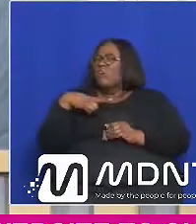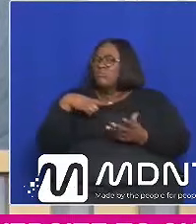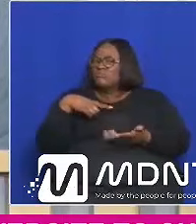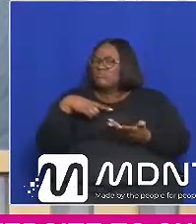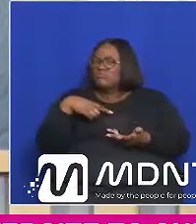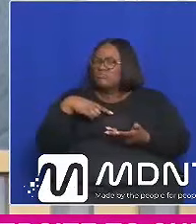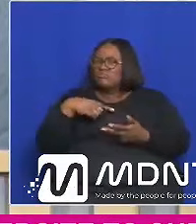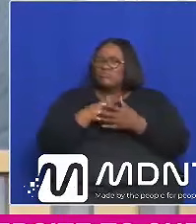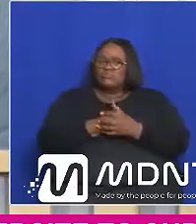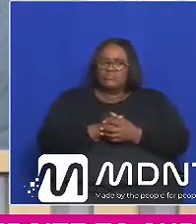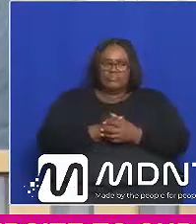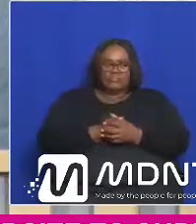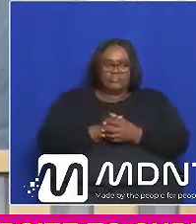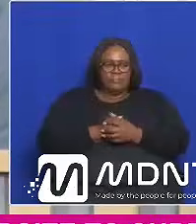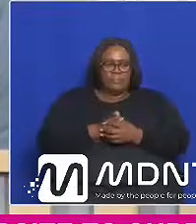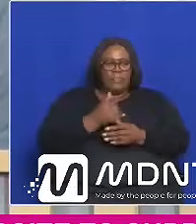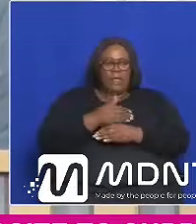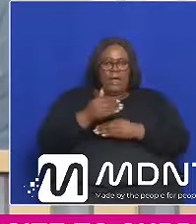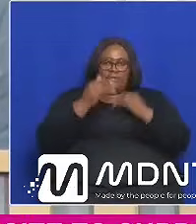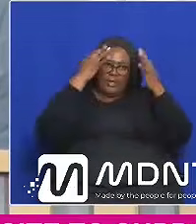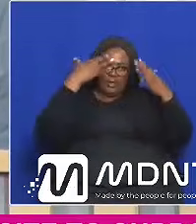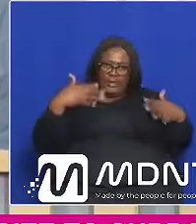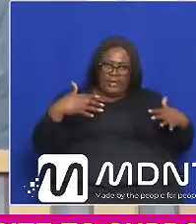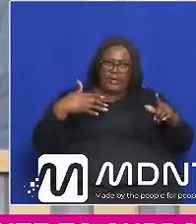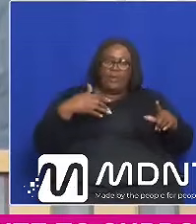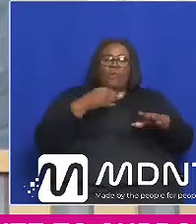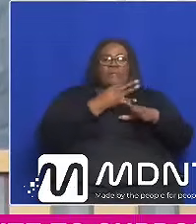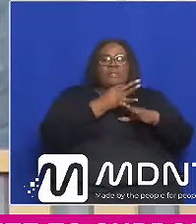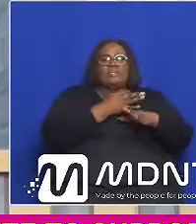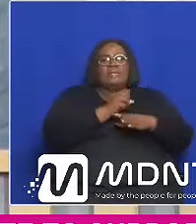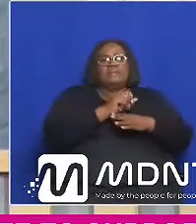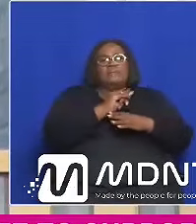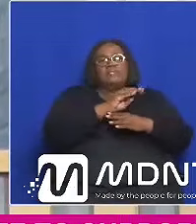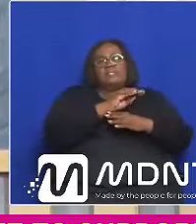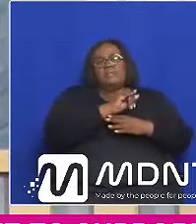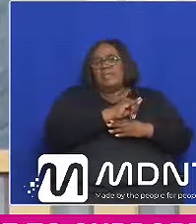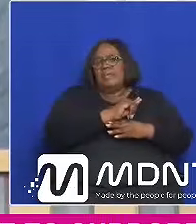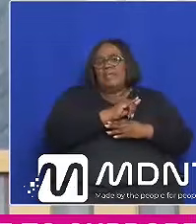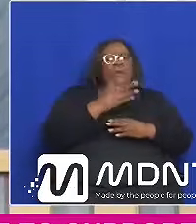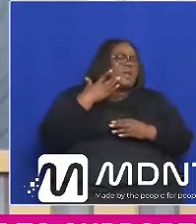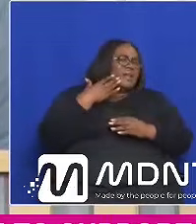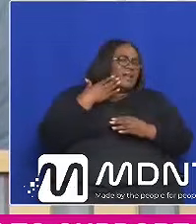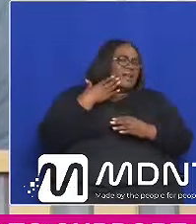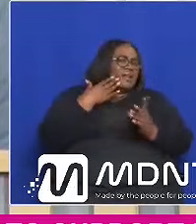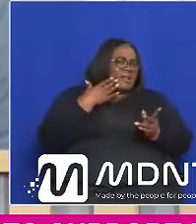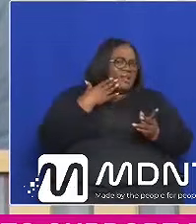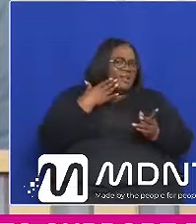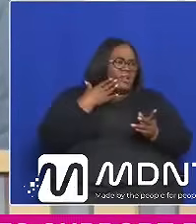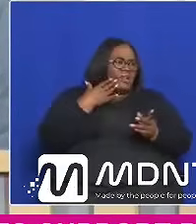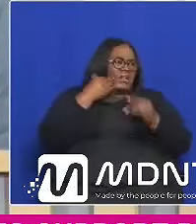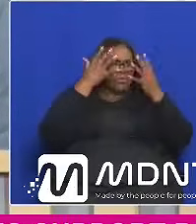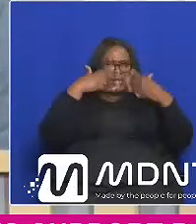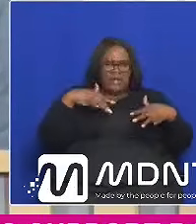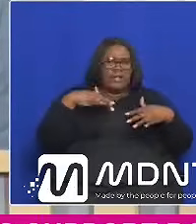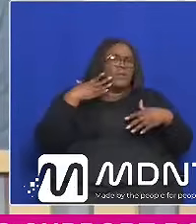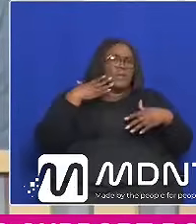After the wedding of Mr. Msibi. And when was that? Can you give us a timeline? The wedding was in 2022. I don't